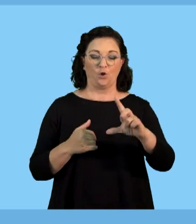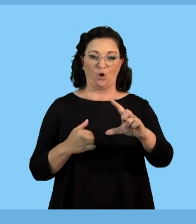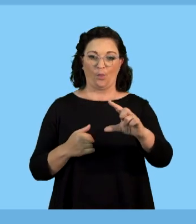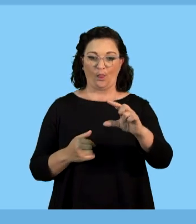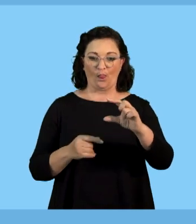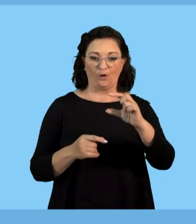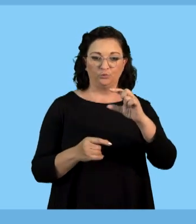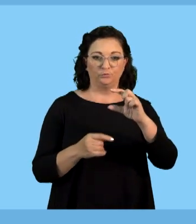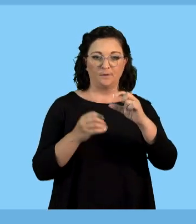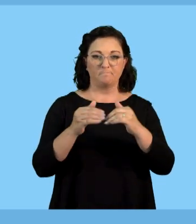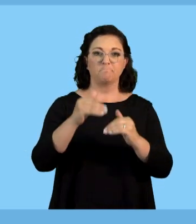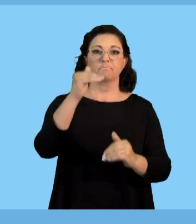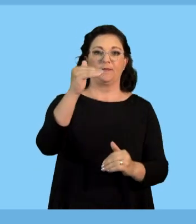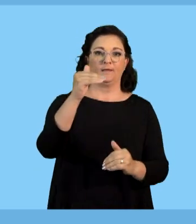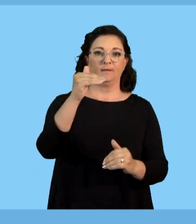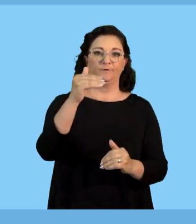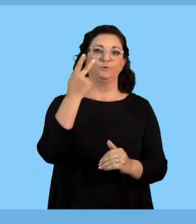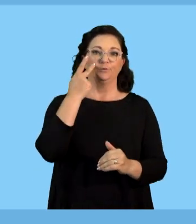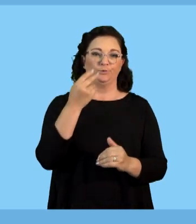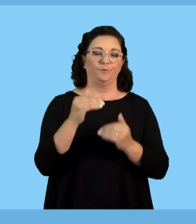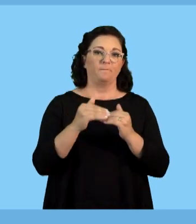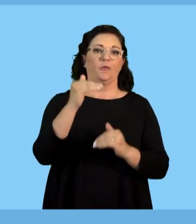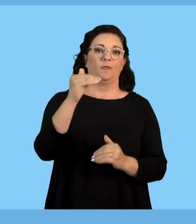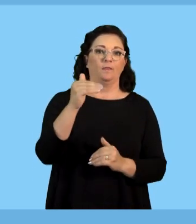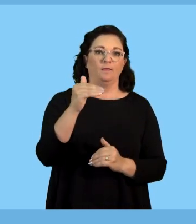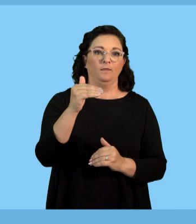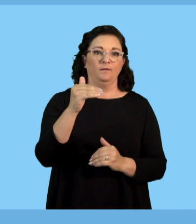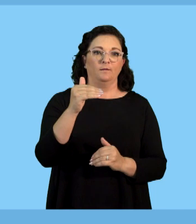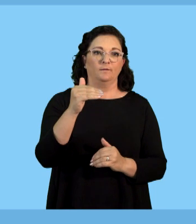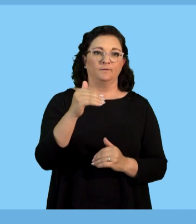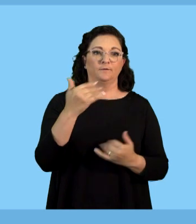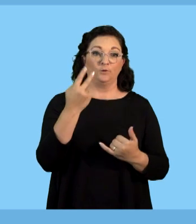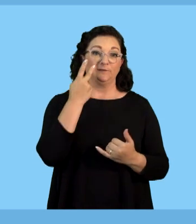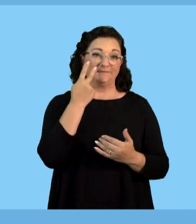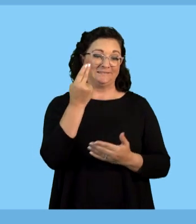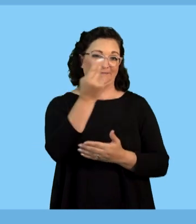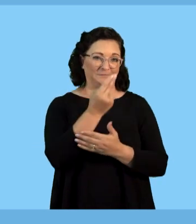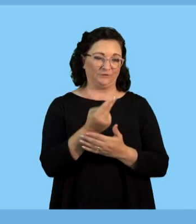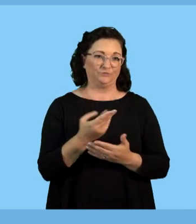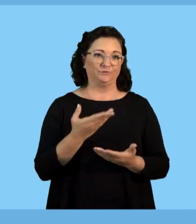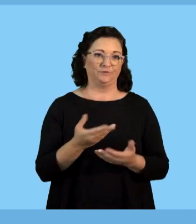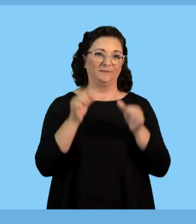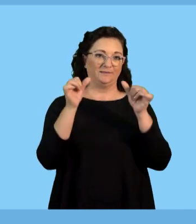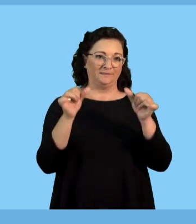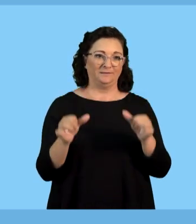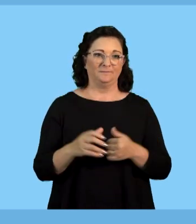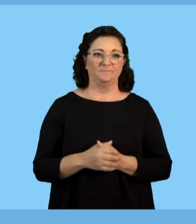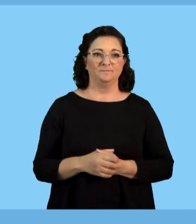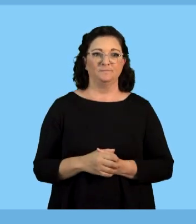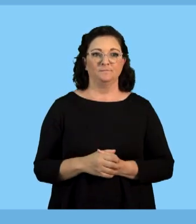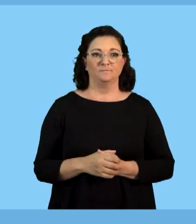object, the image appears bigger, or it appeared bigger, and as shown in the following diagram. So now you're seeing that this